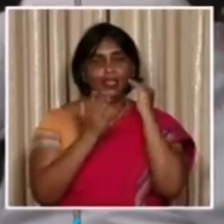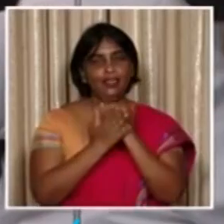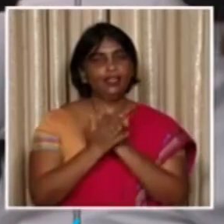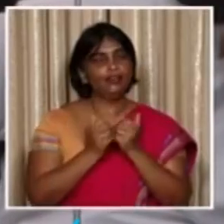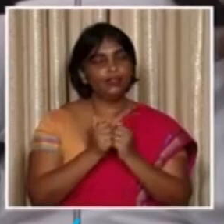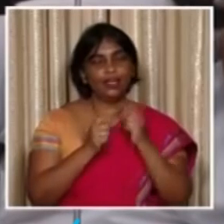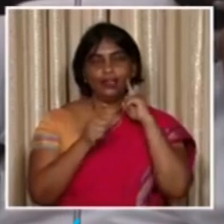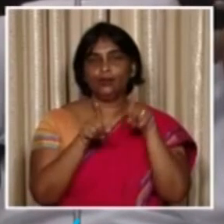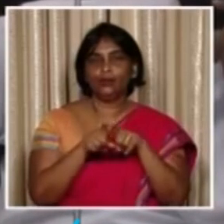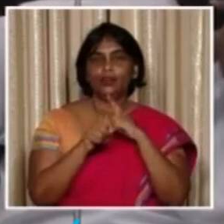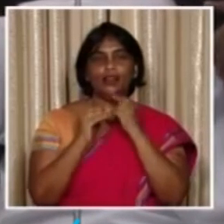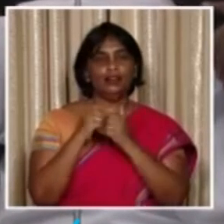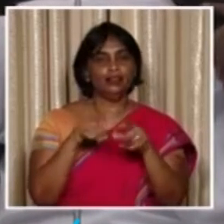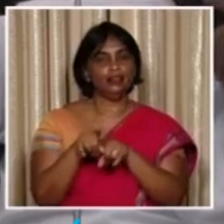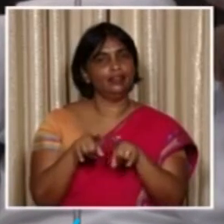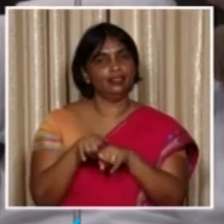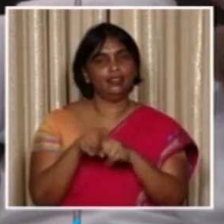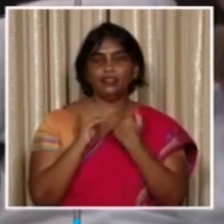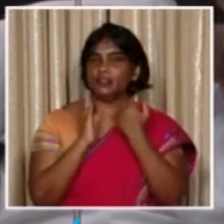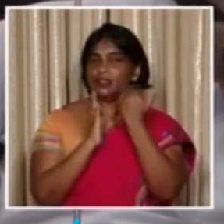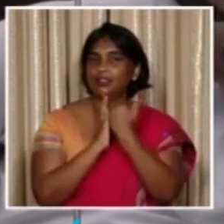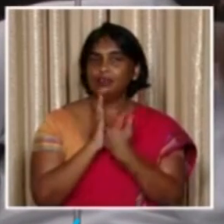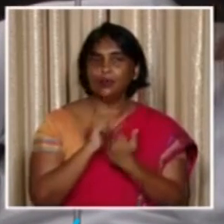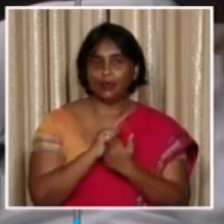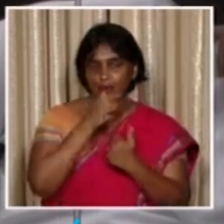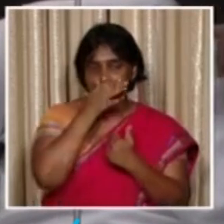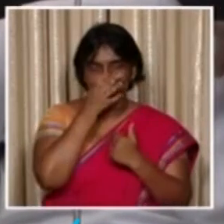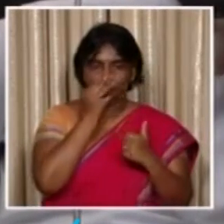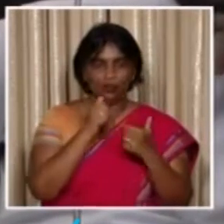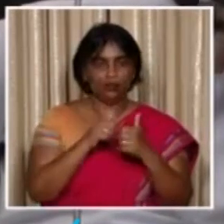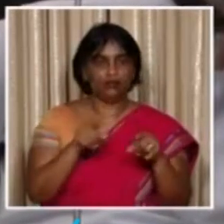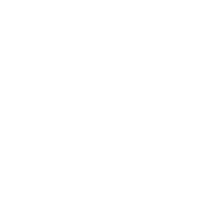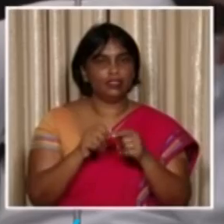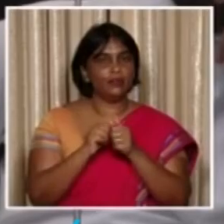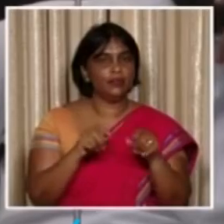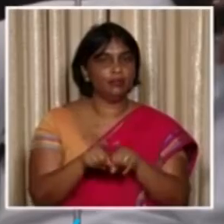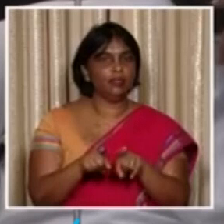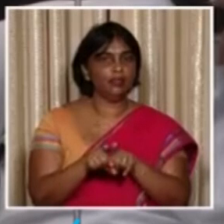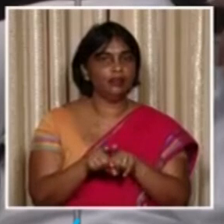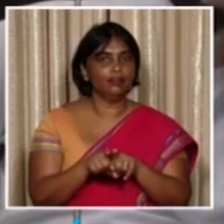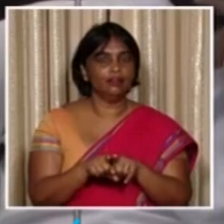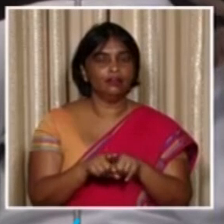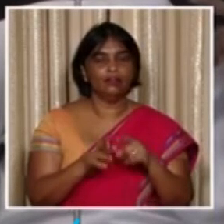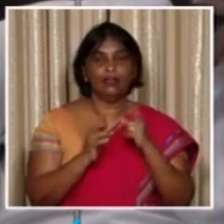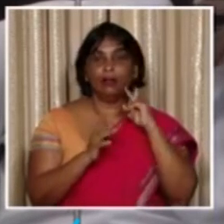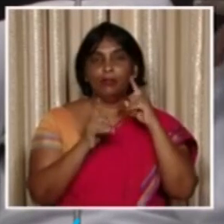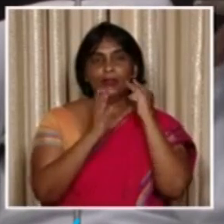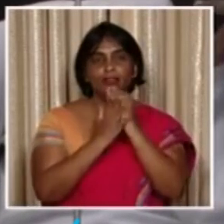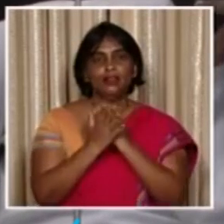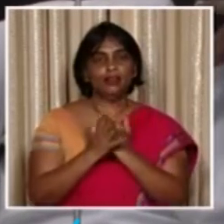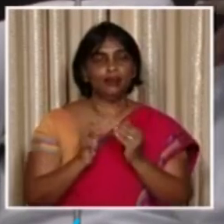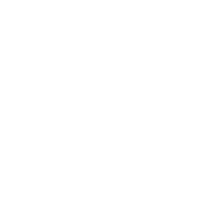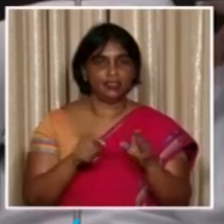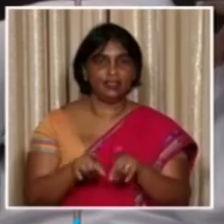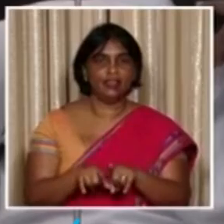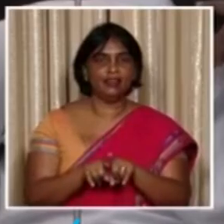to it due to internal conflicts within the government that committee was unsuccessful and it became a committee for revenge appoint suitable MPs for this